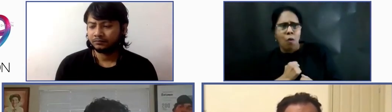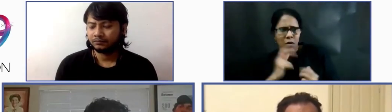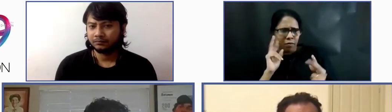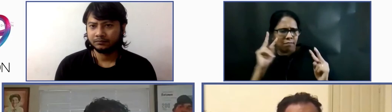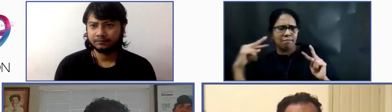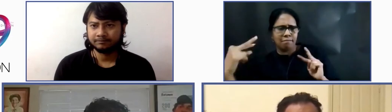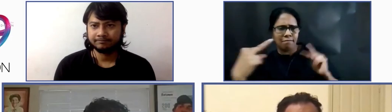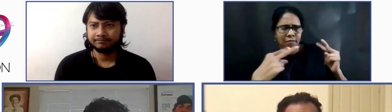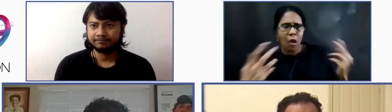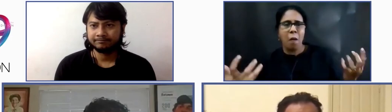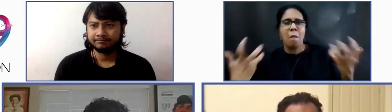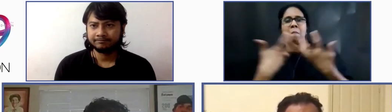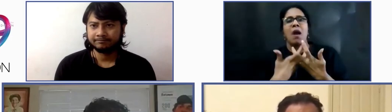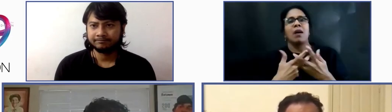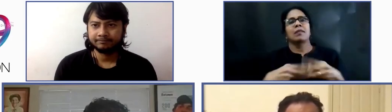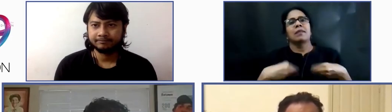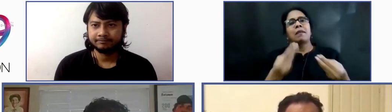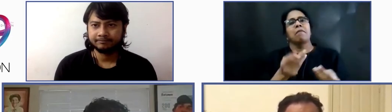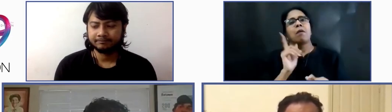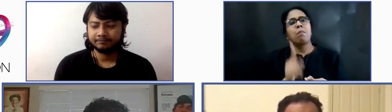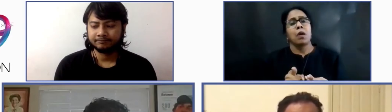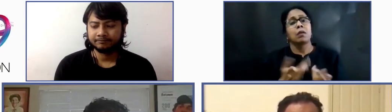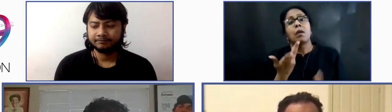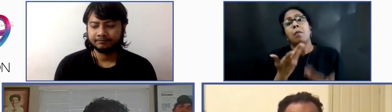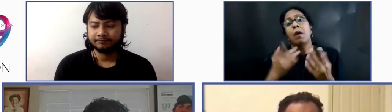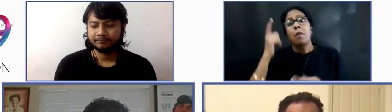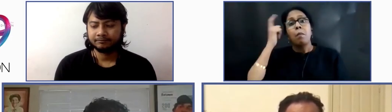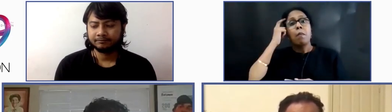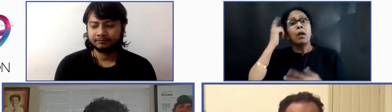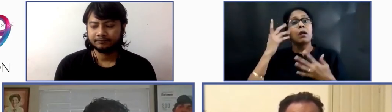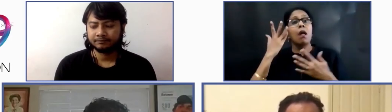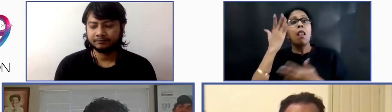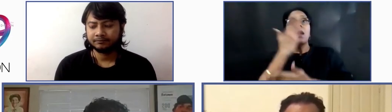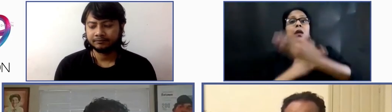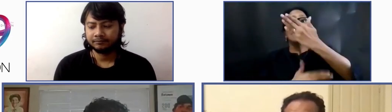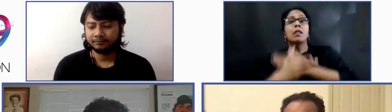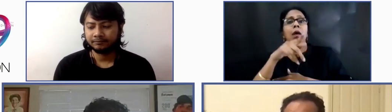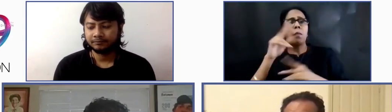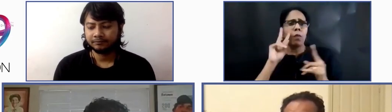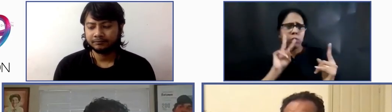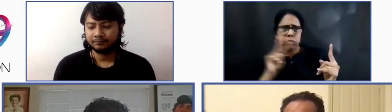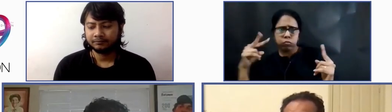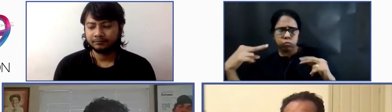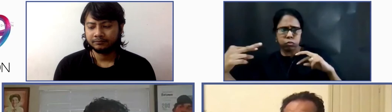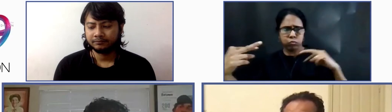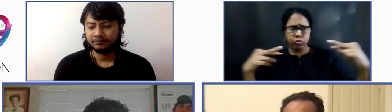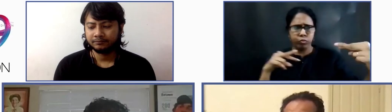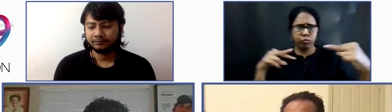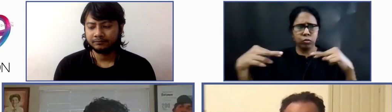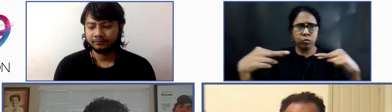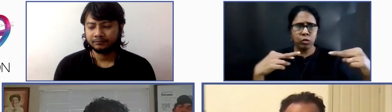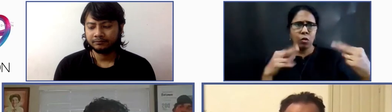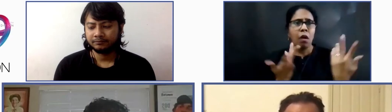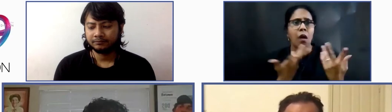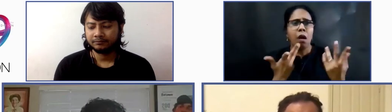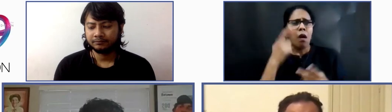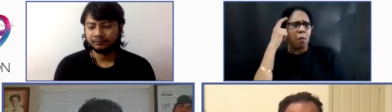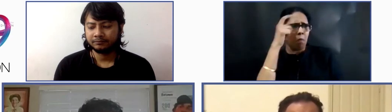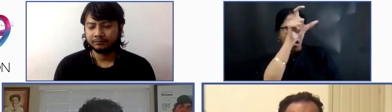But if it's a mental disability, the perception of that or the person that we say has a mental